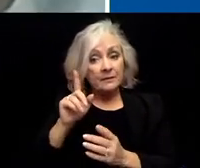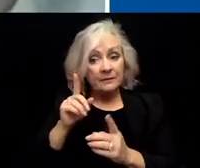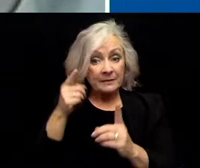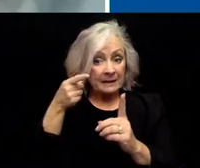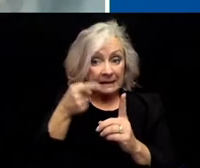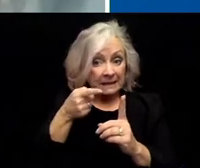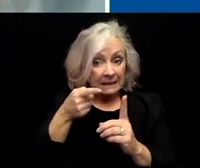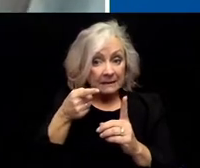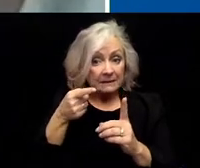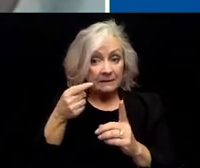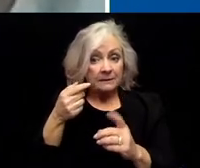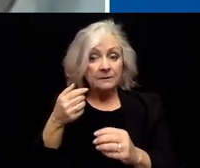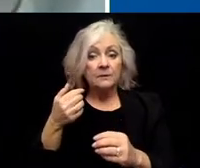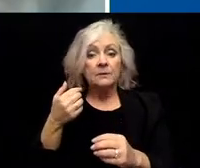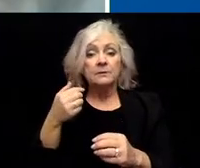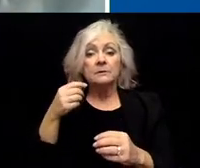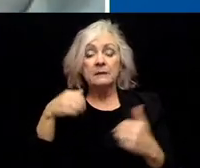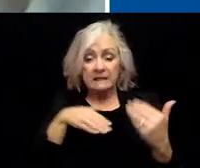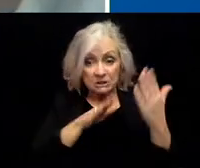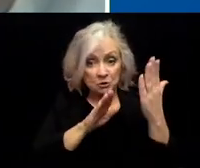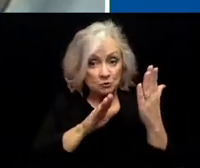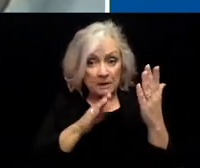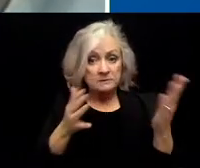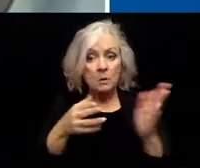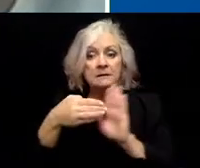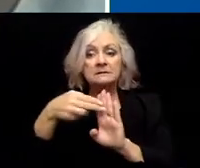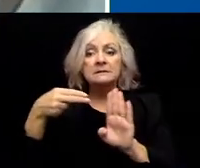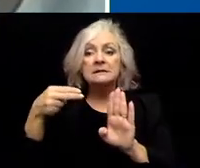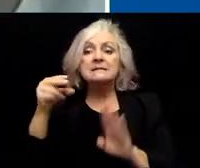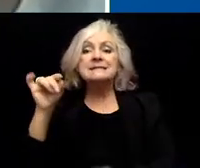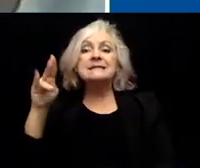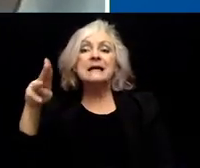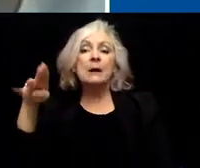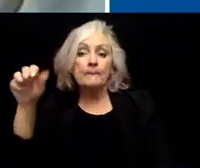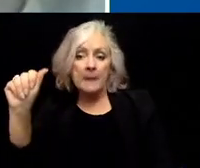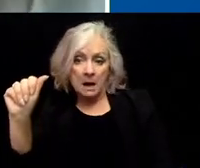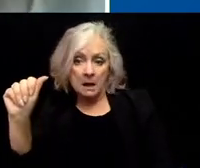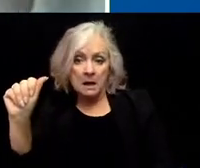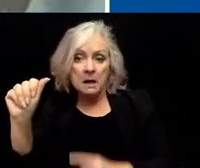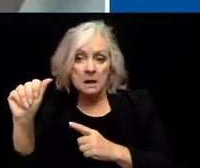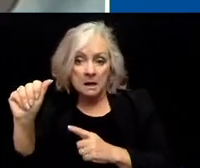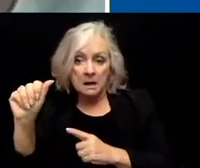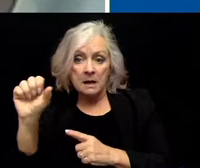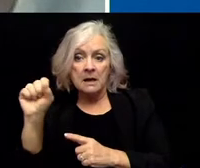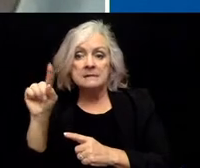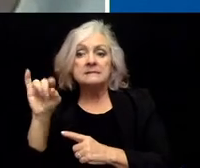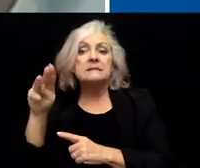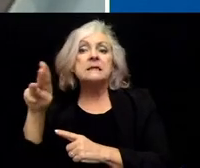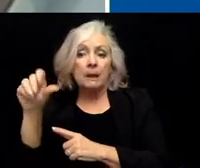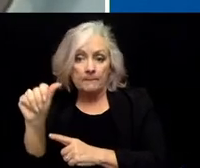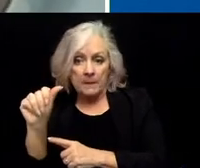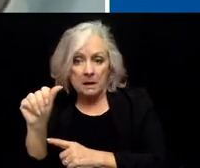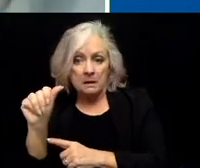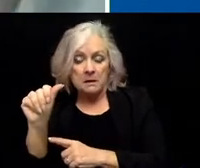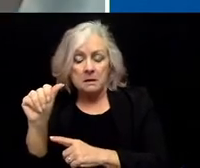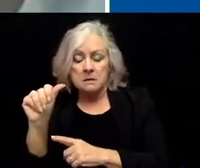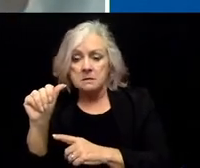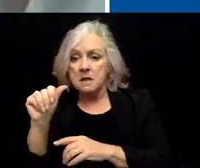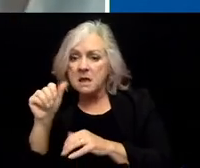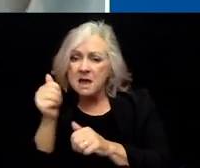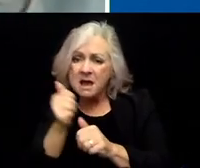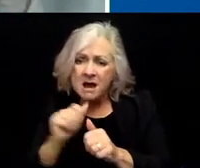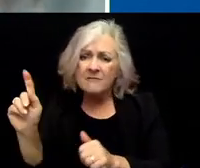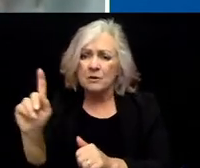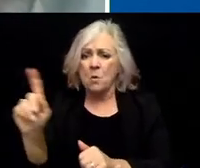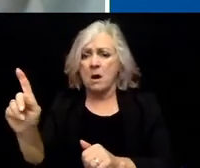that we have to address is stigma. I think it's the elephant in the room, the stigma that operates everywhere within every